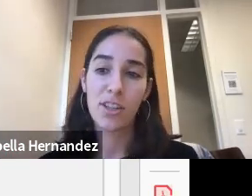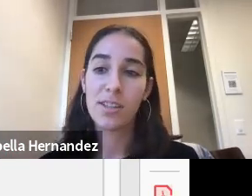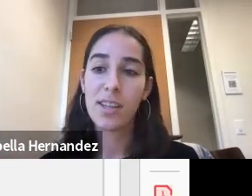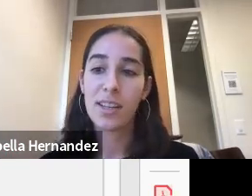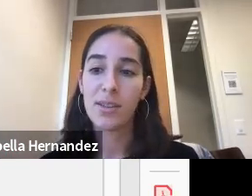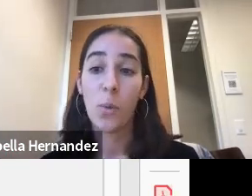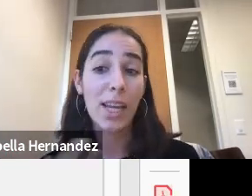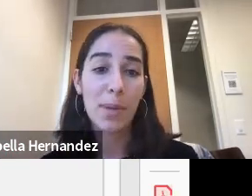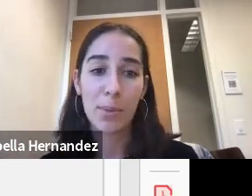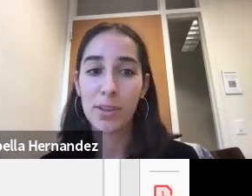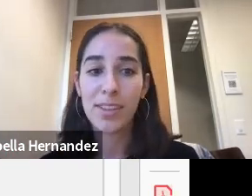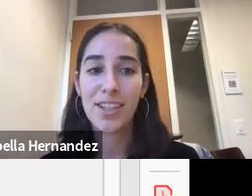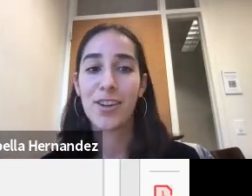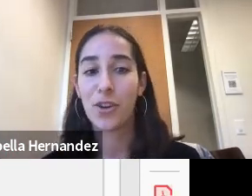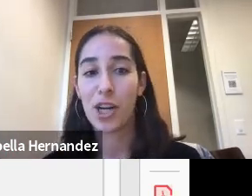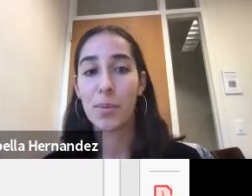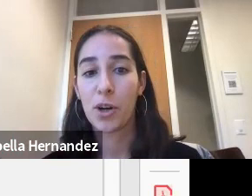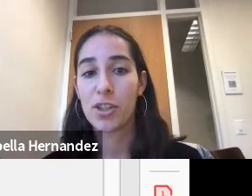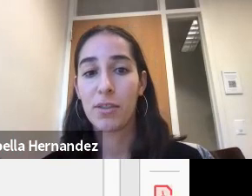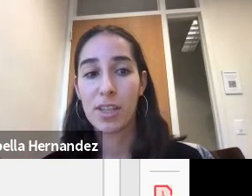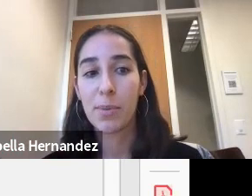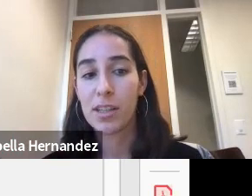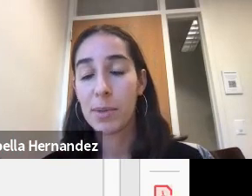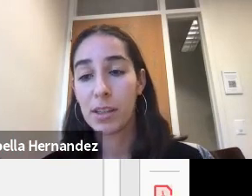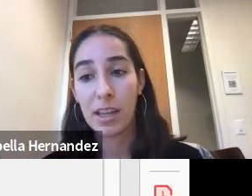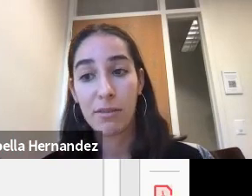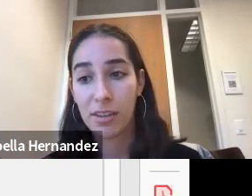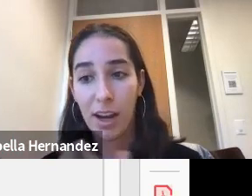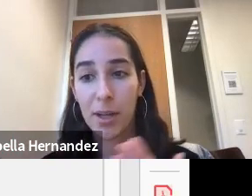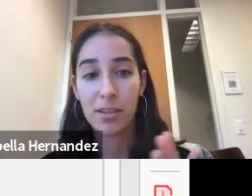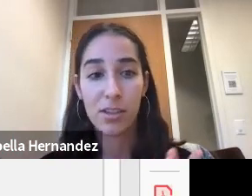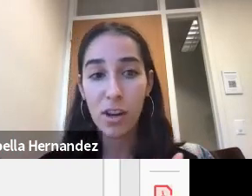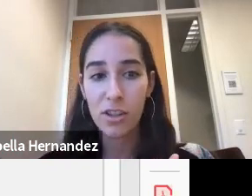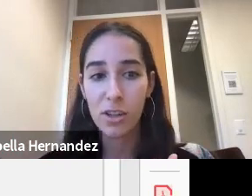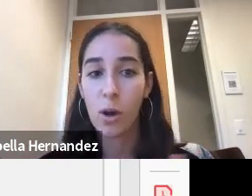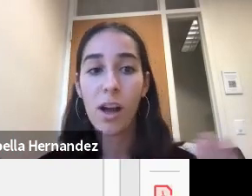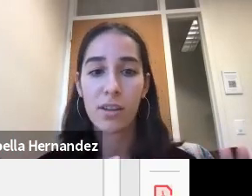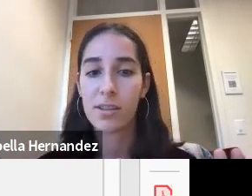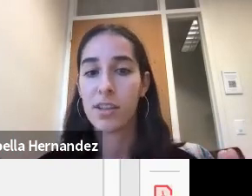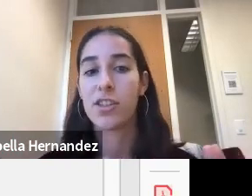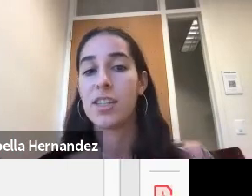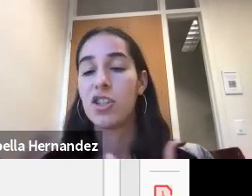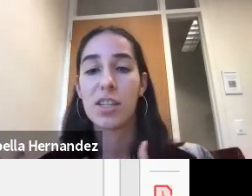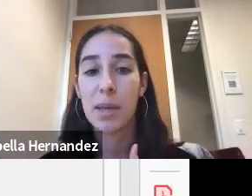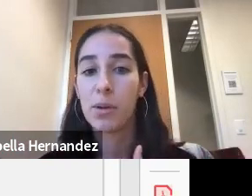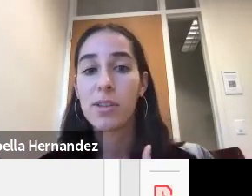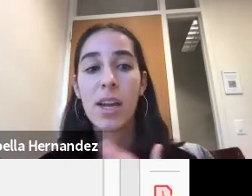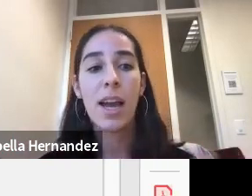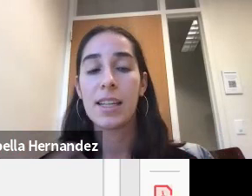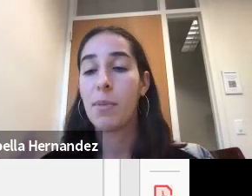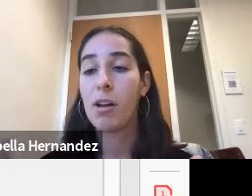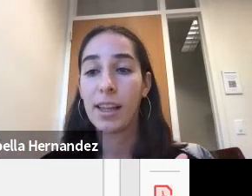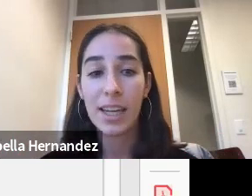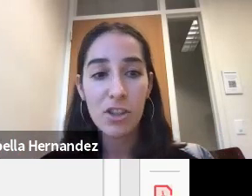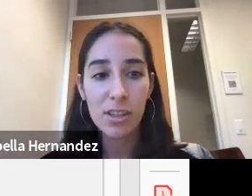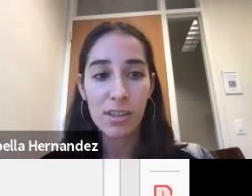Western nations and white people share a greater proportion of the responsibility for environmental destruction, while others, such as indigenous peoples